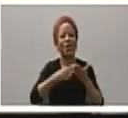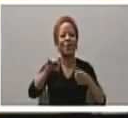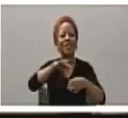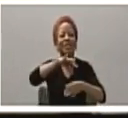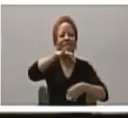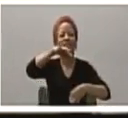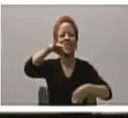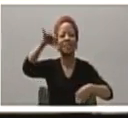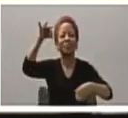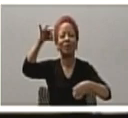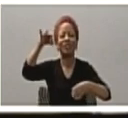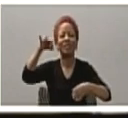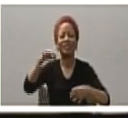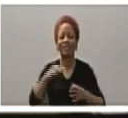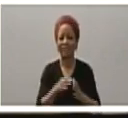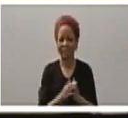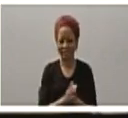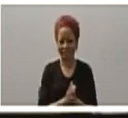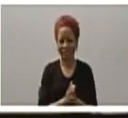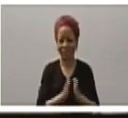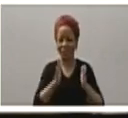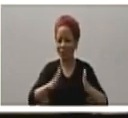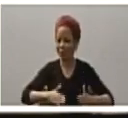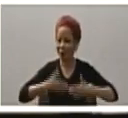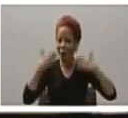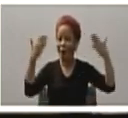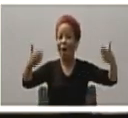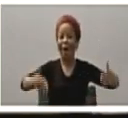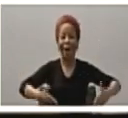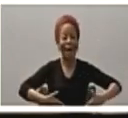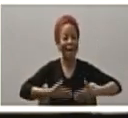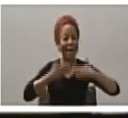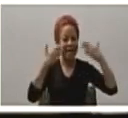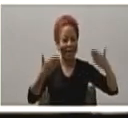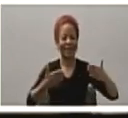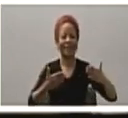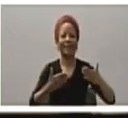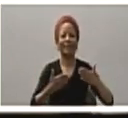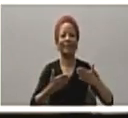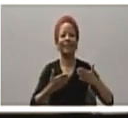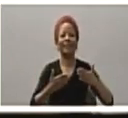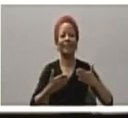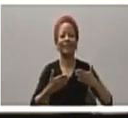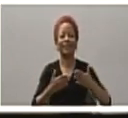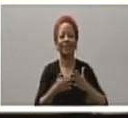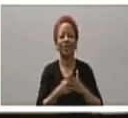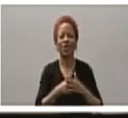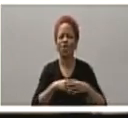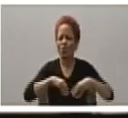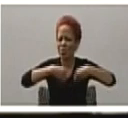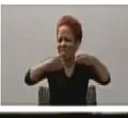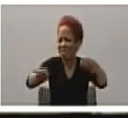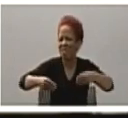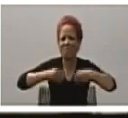of the love of charity is joy. The effects of charity is always